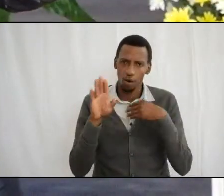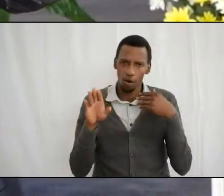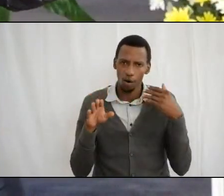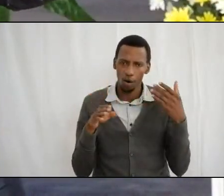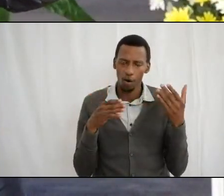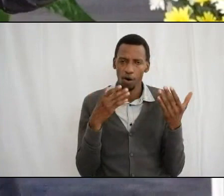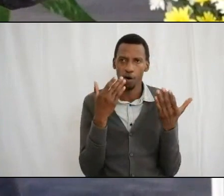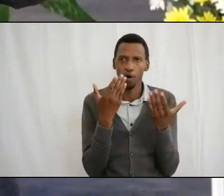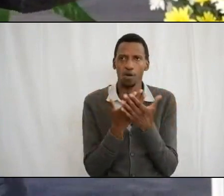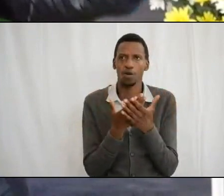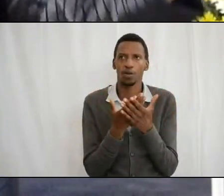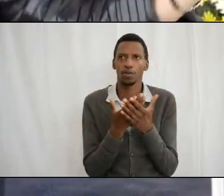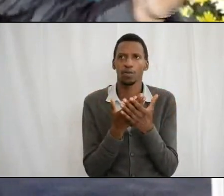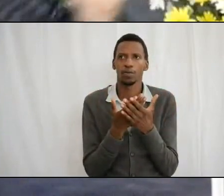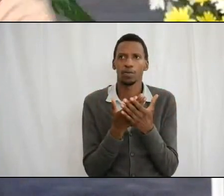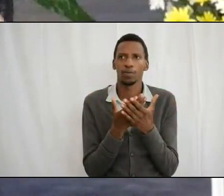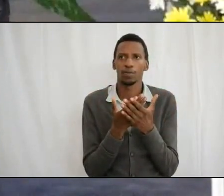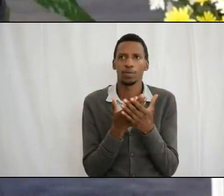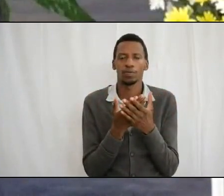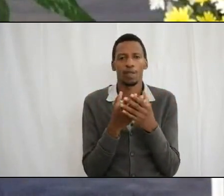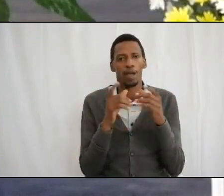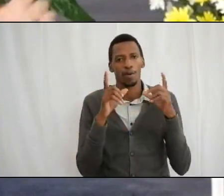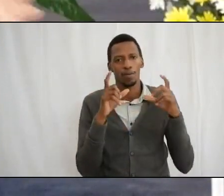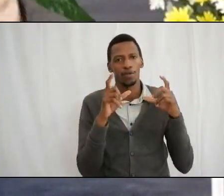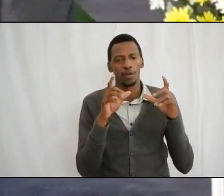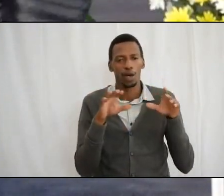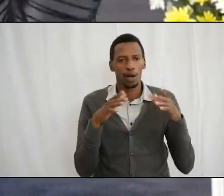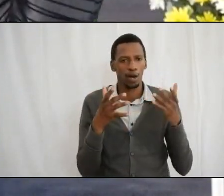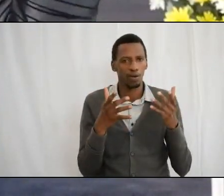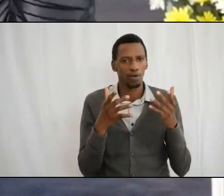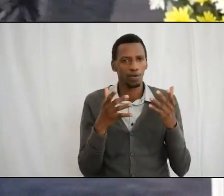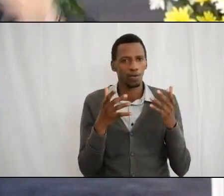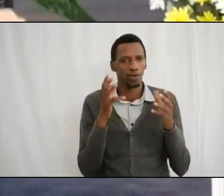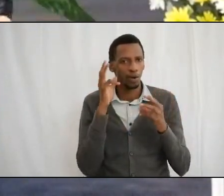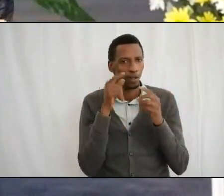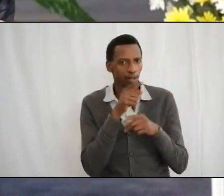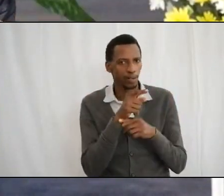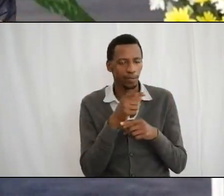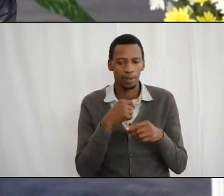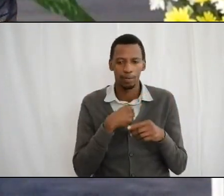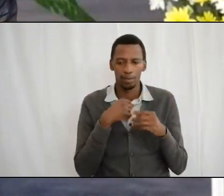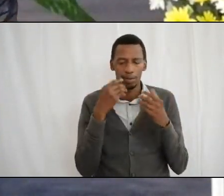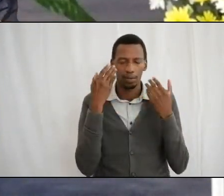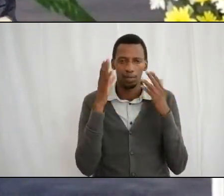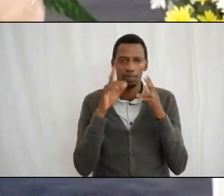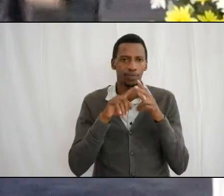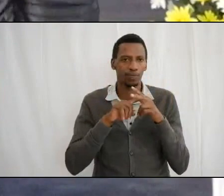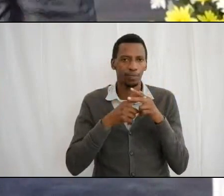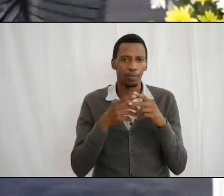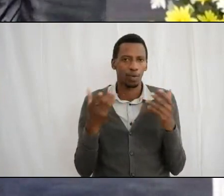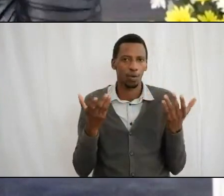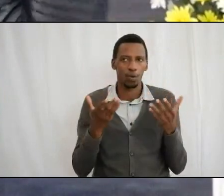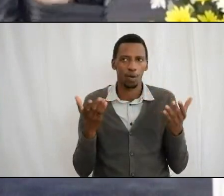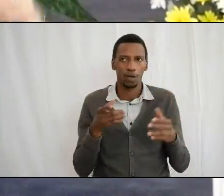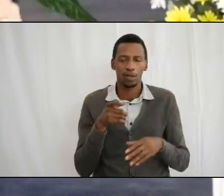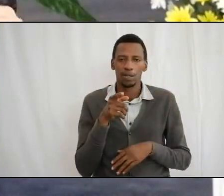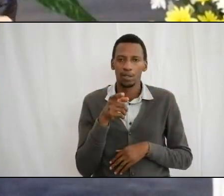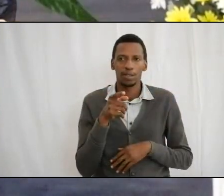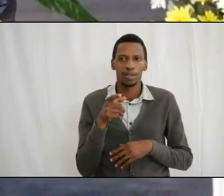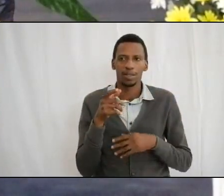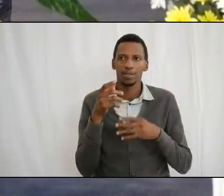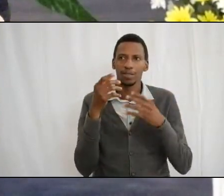at how daunting this is, I don't know where I'm going to start. This is just